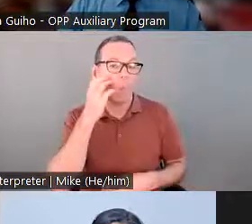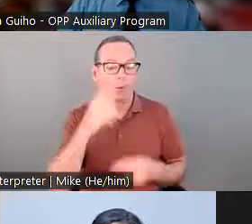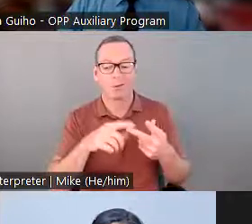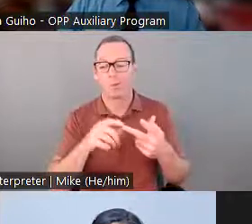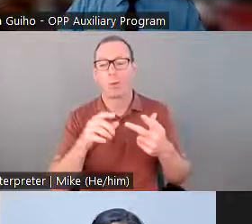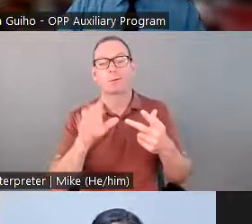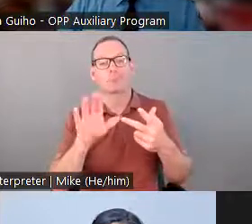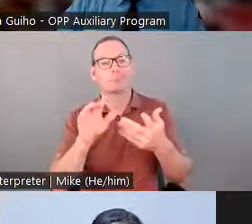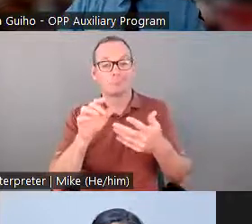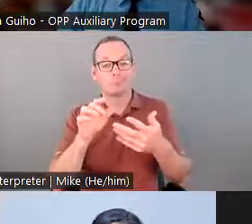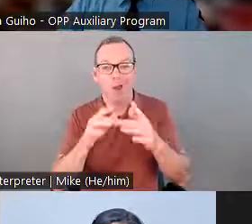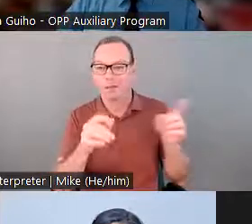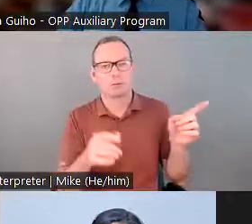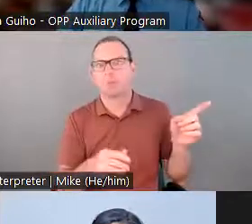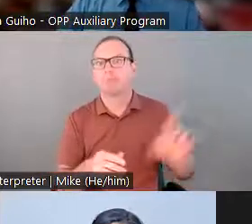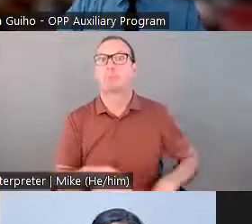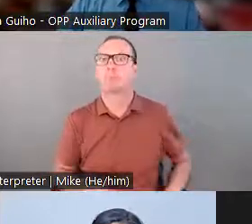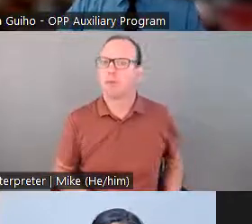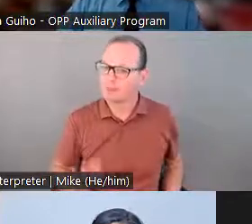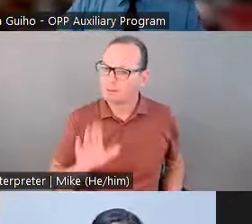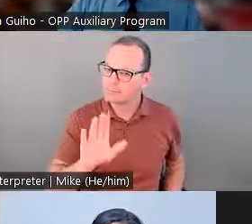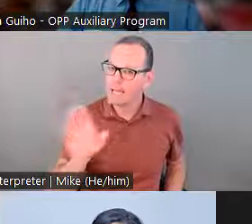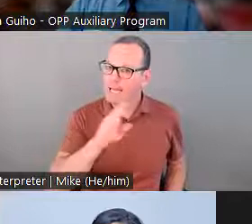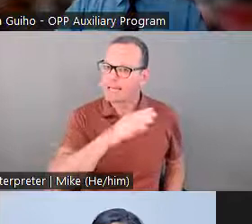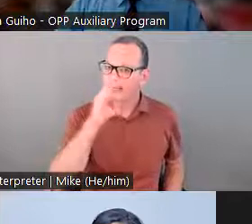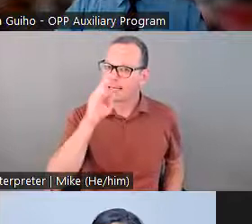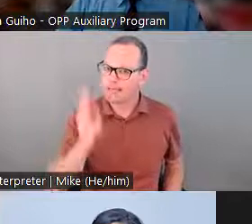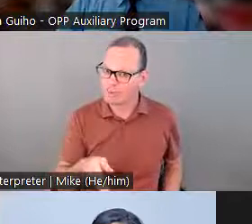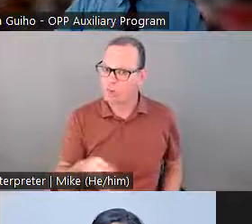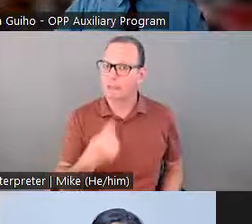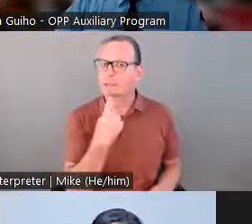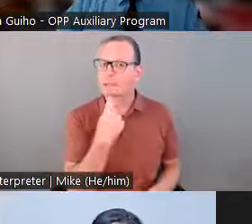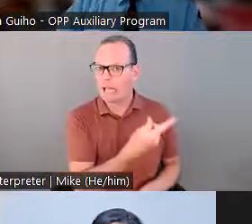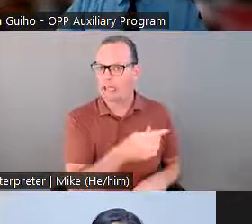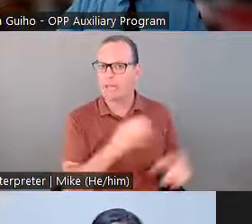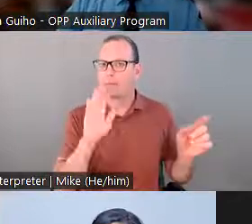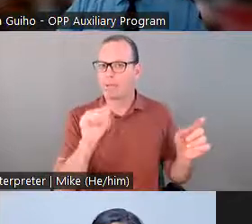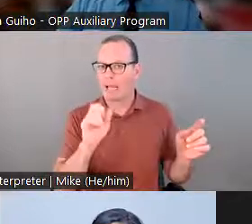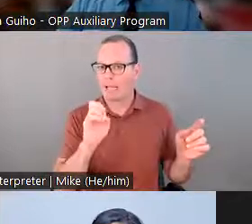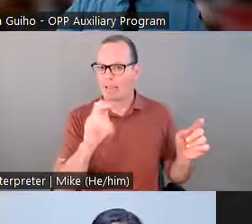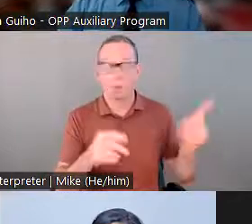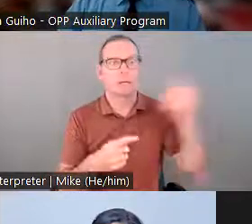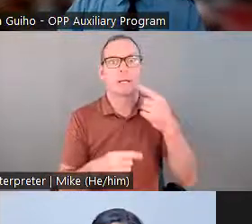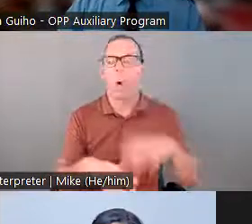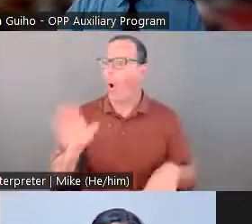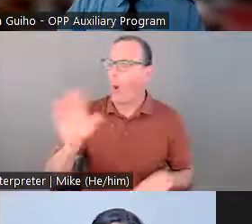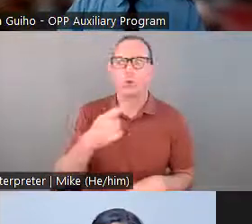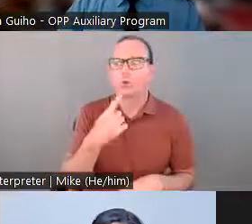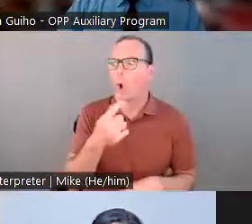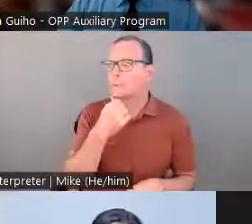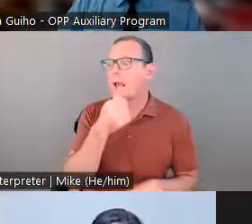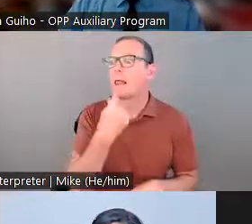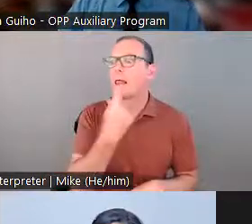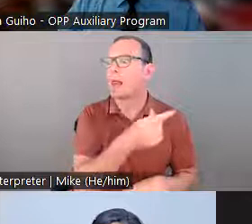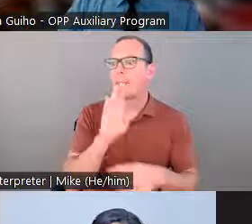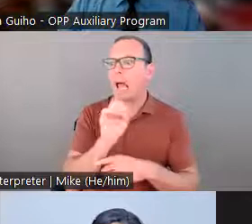secrecy, you don't discuss this with your financial institution because we don't want to tip off the bad guy at the bank that we're conducting an investigation